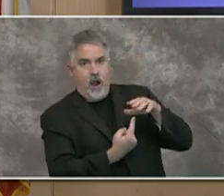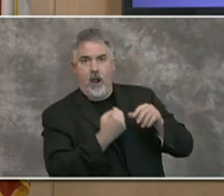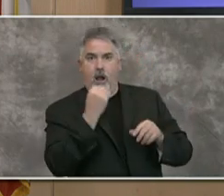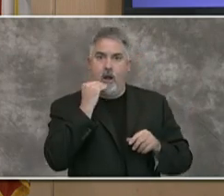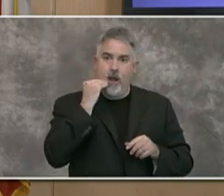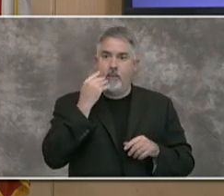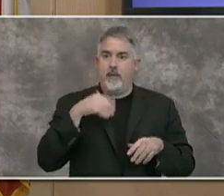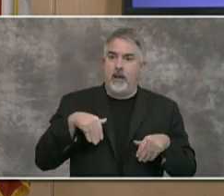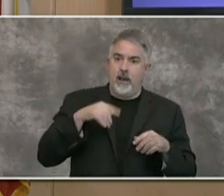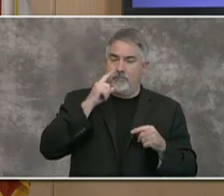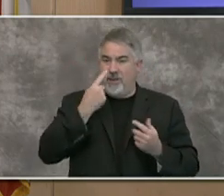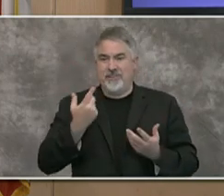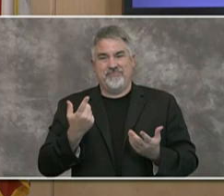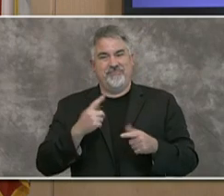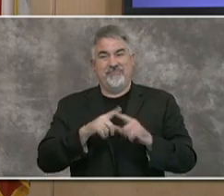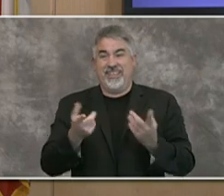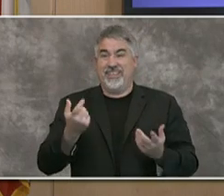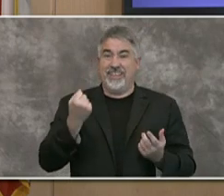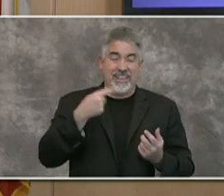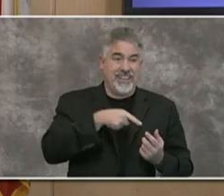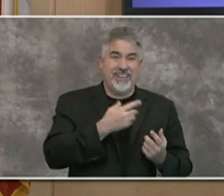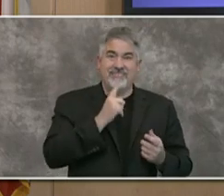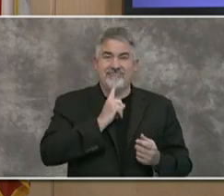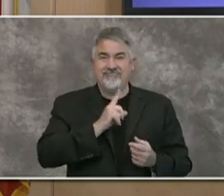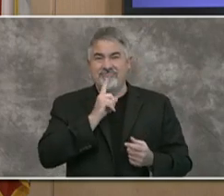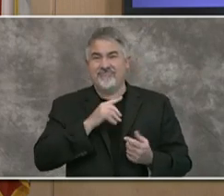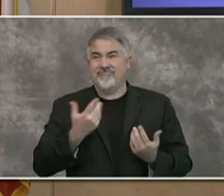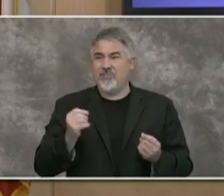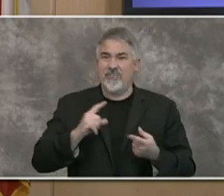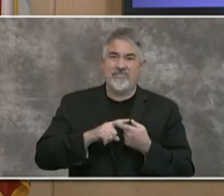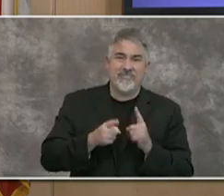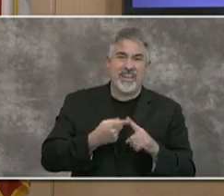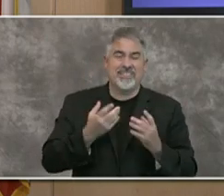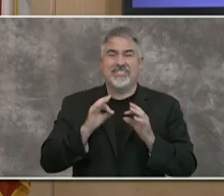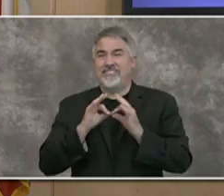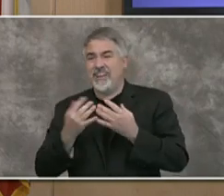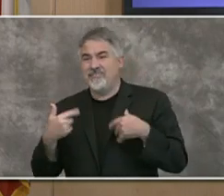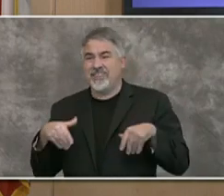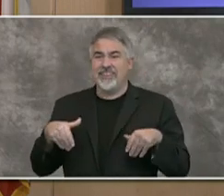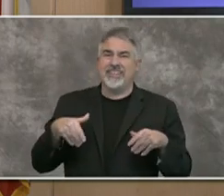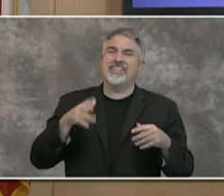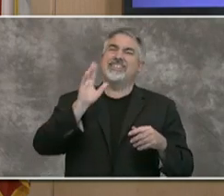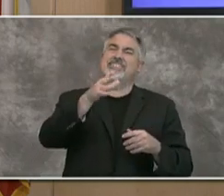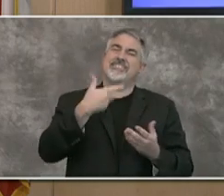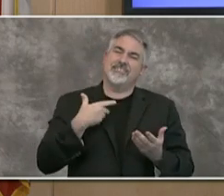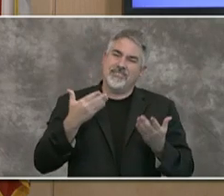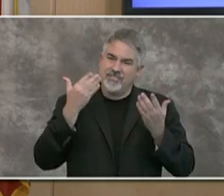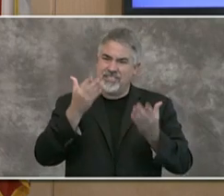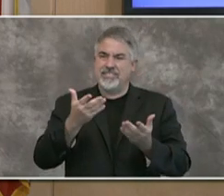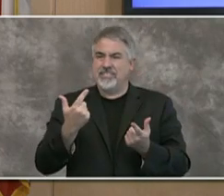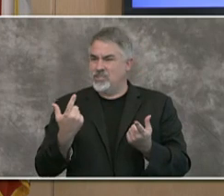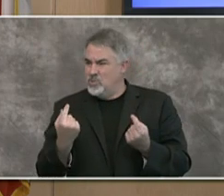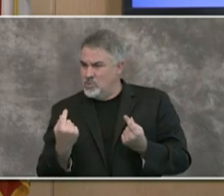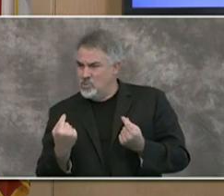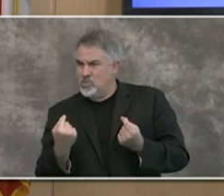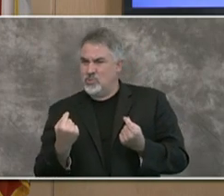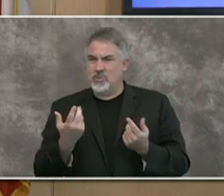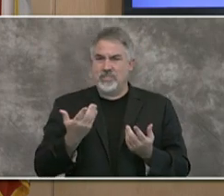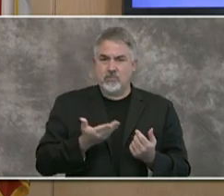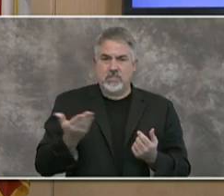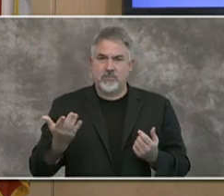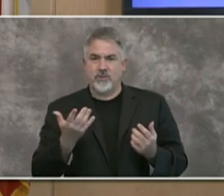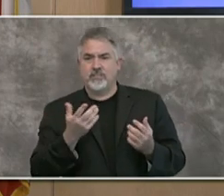or friends to help. That's why today we want to talk about the resources that are available to our older